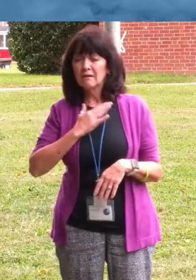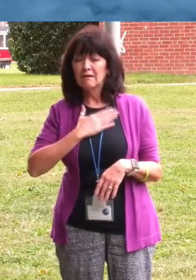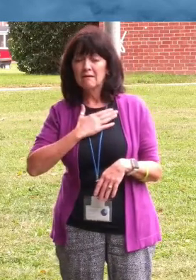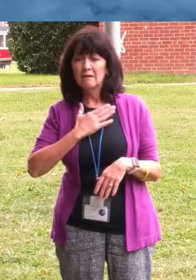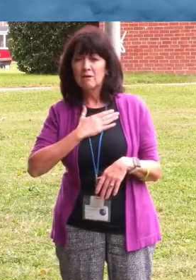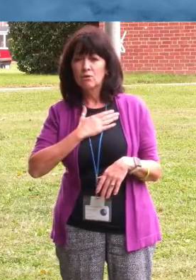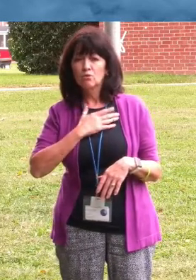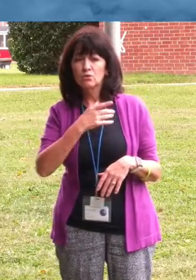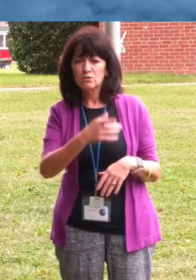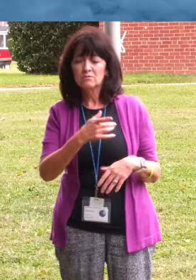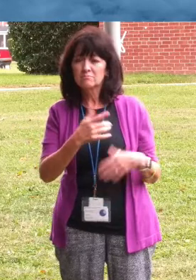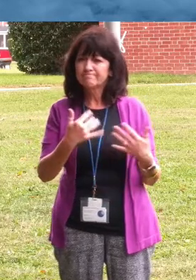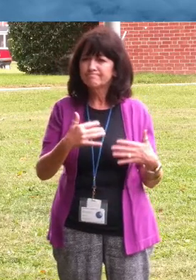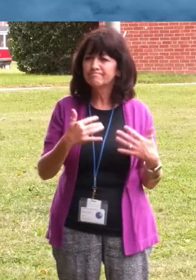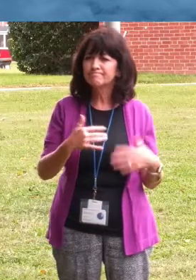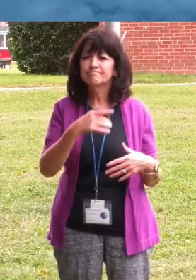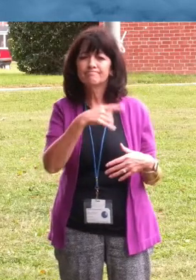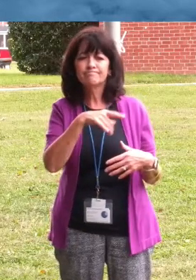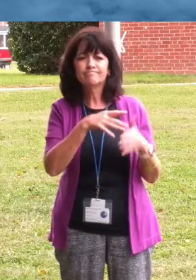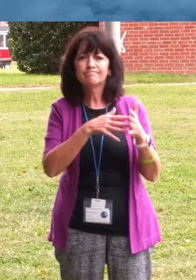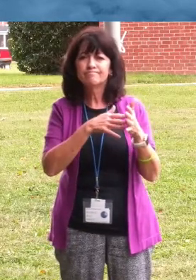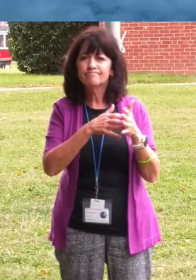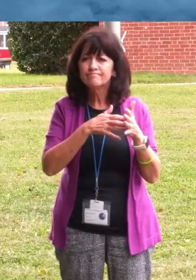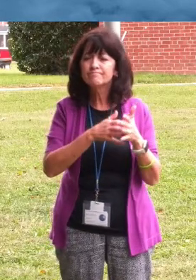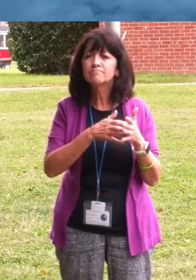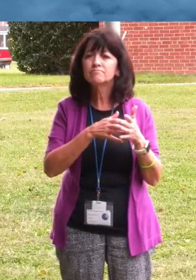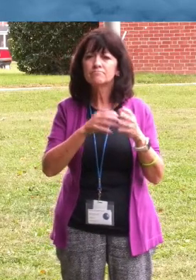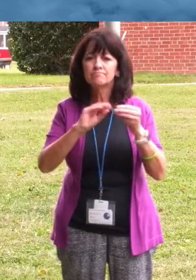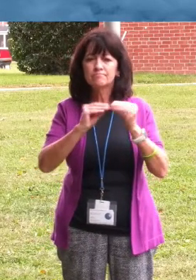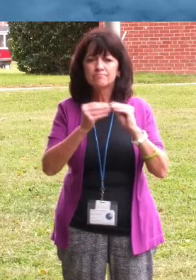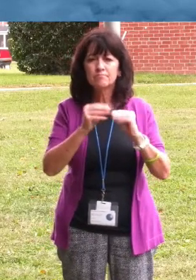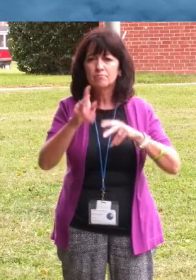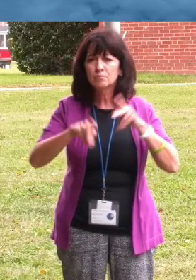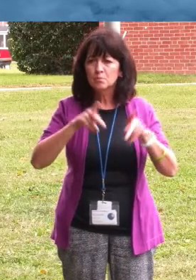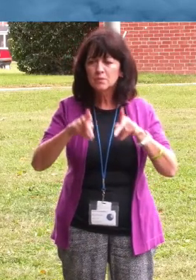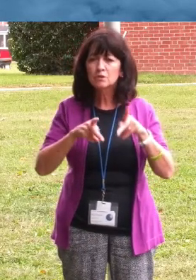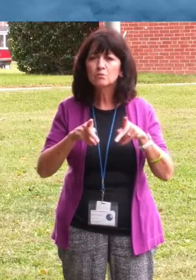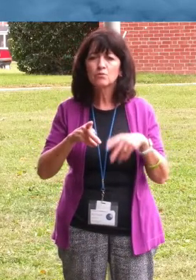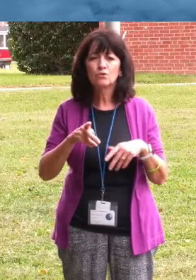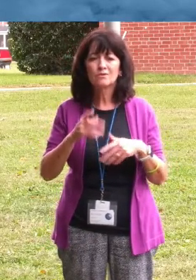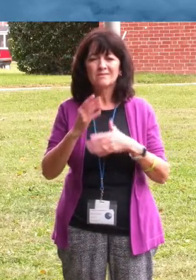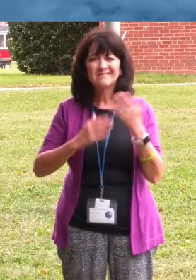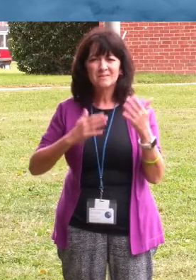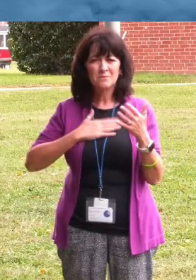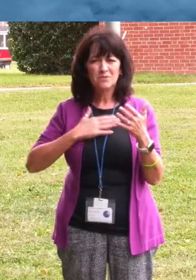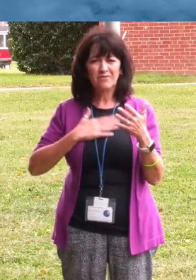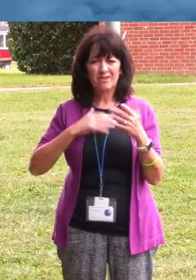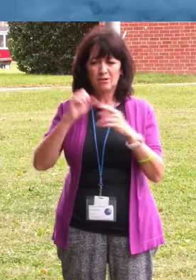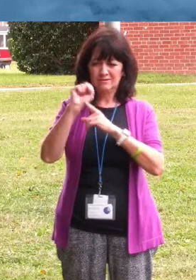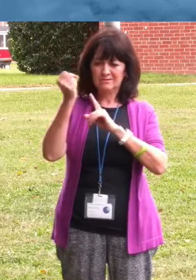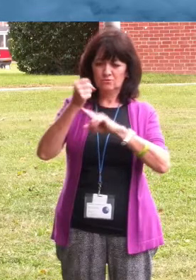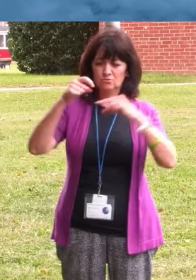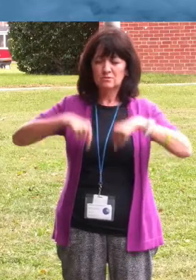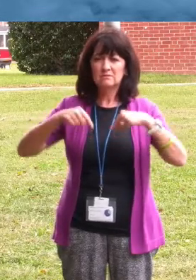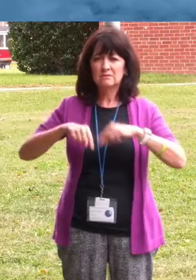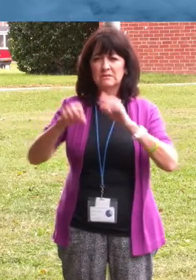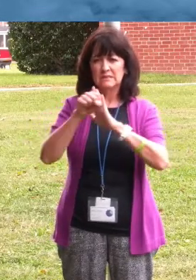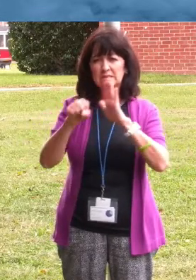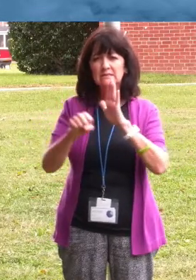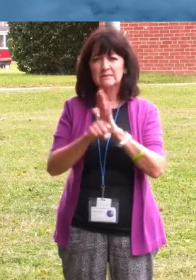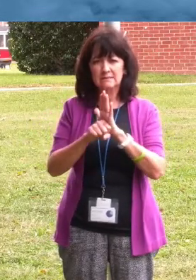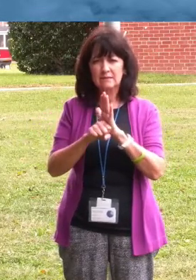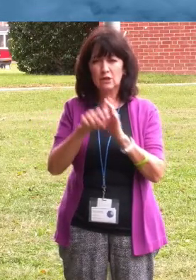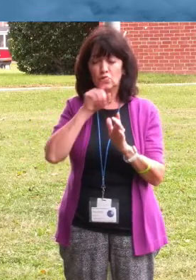our public health and social services systems, address some of the challenges that predate the pandemic, but will enable